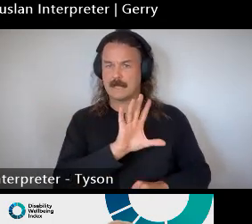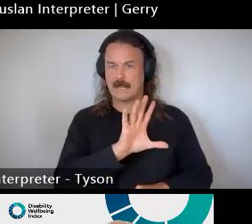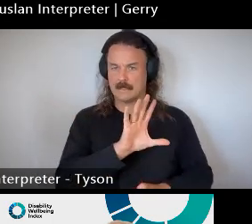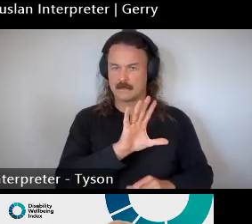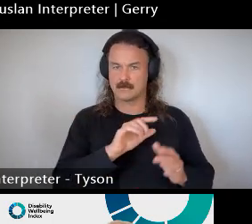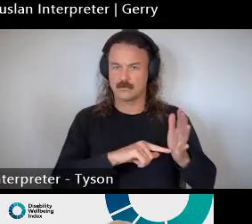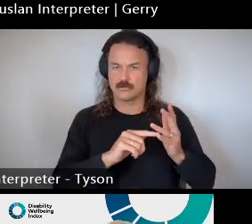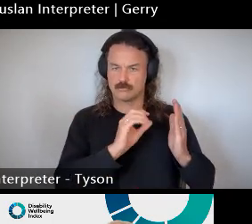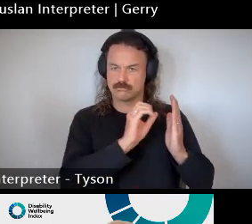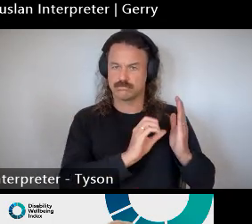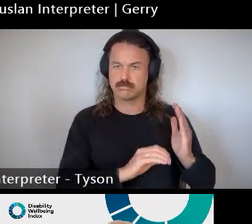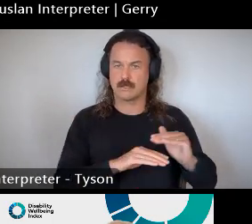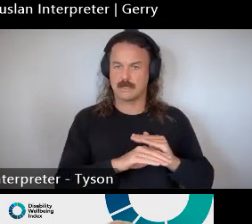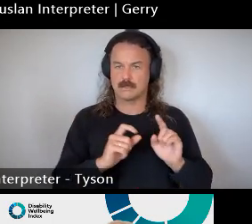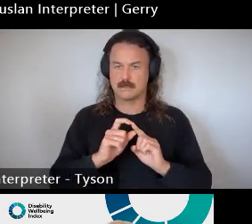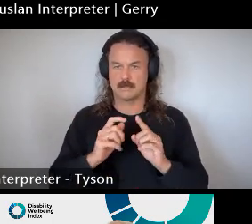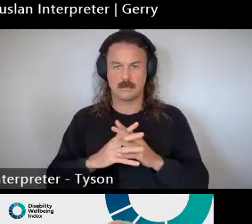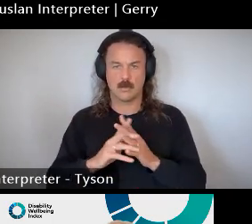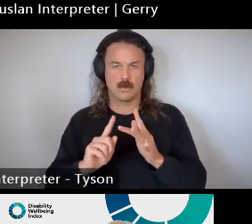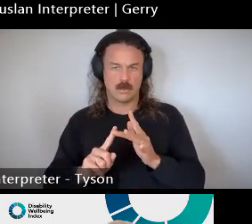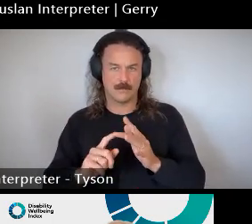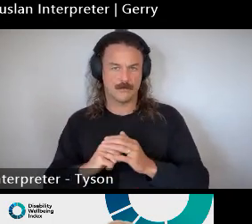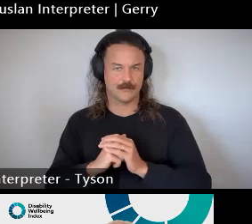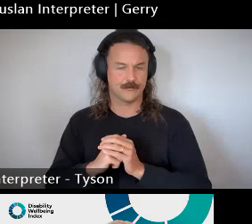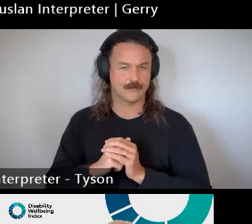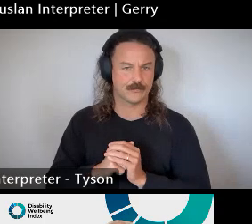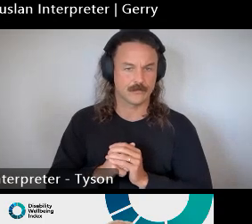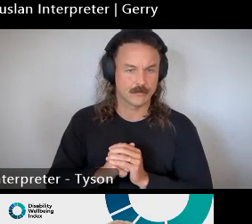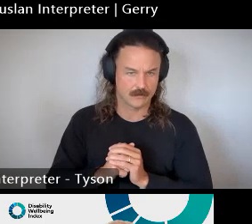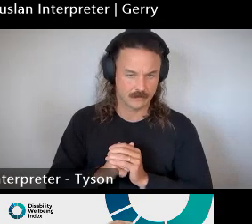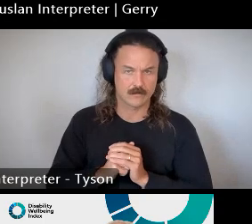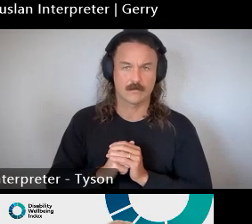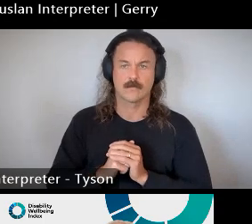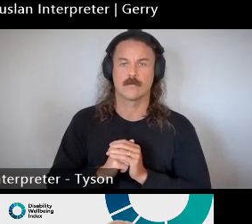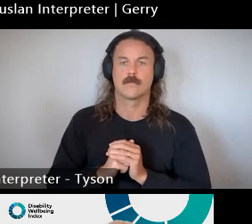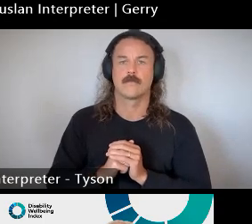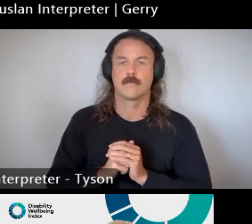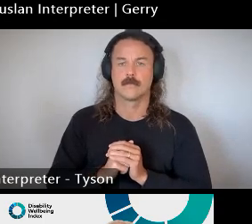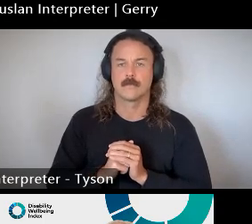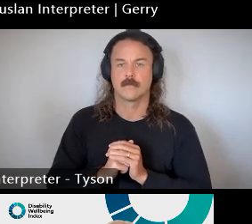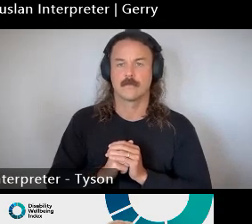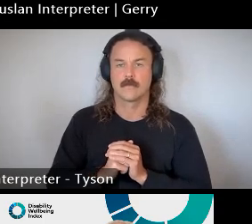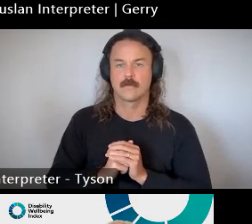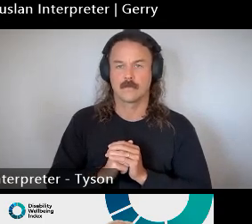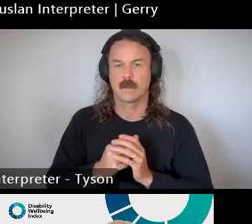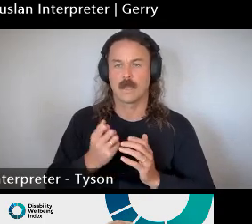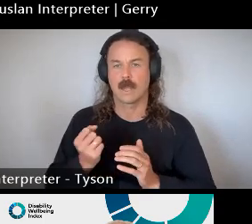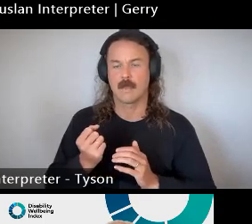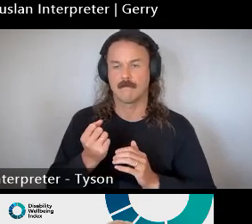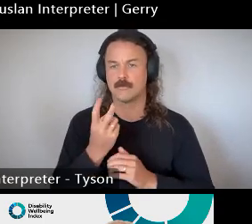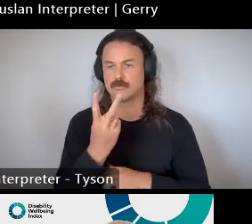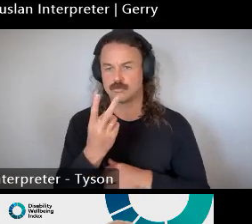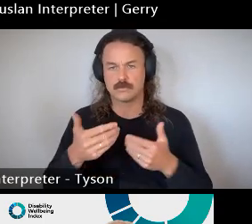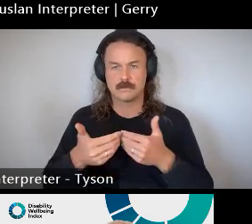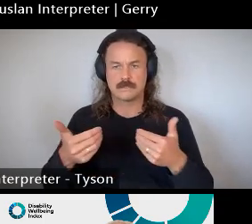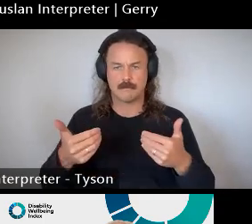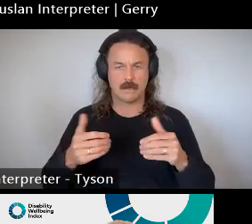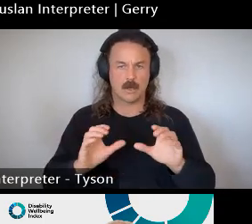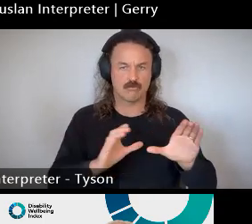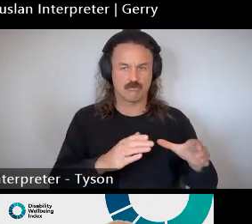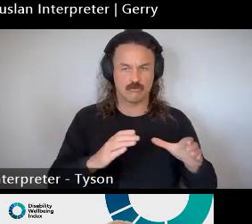We have 2 cohort surveys sent out separately because we would love to understand